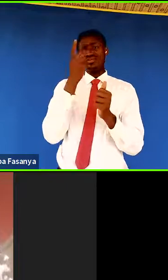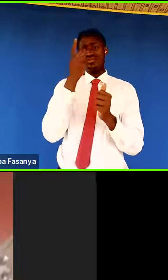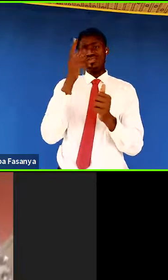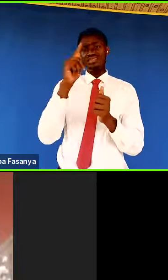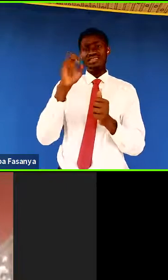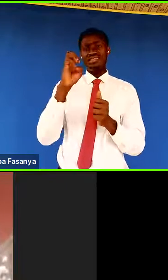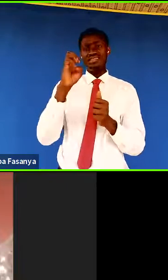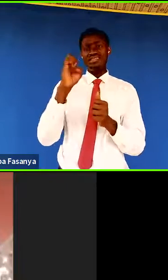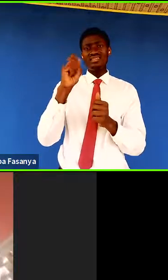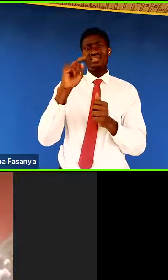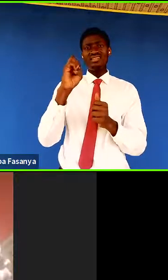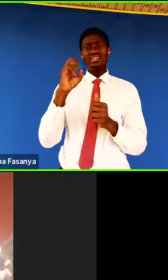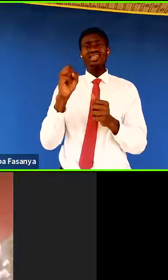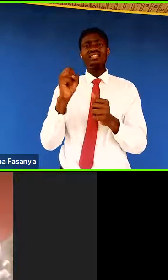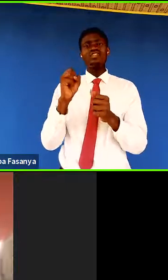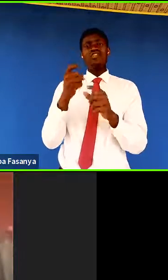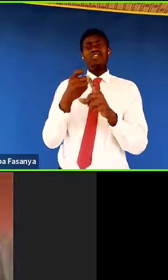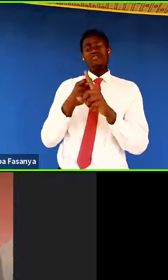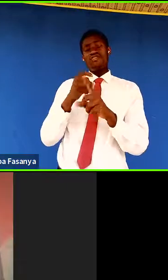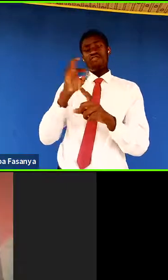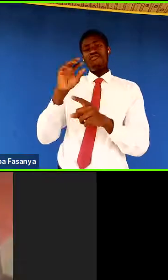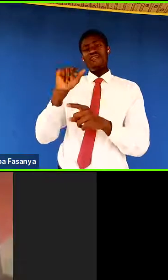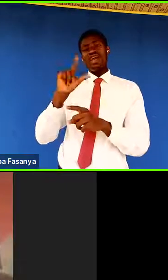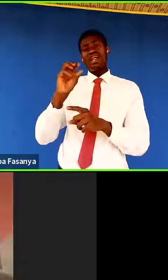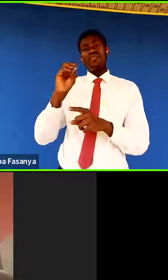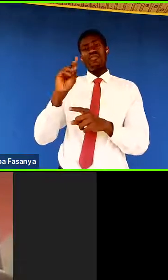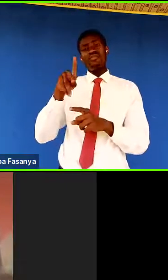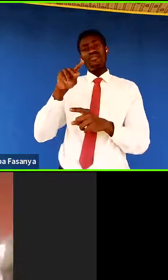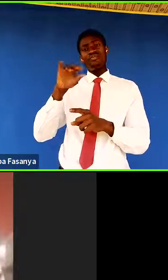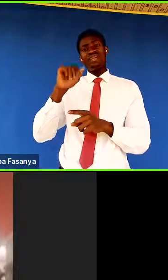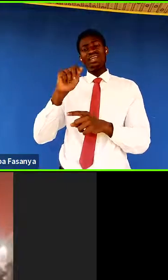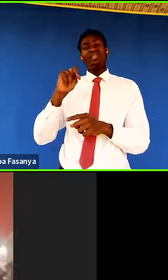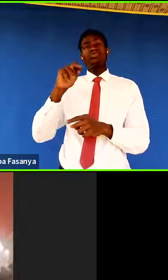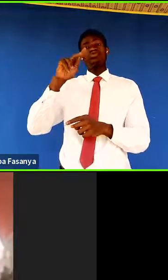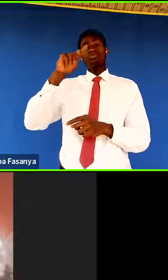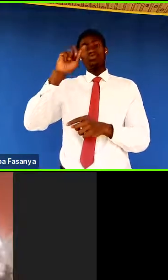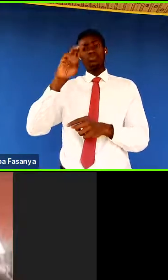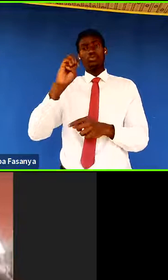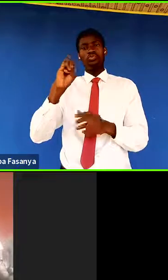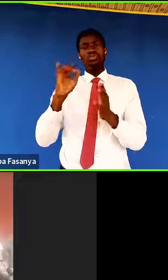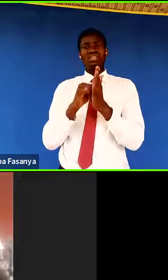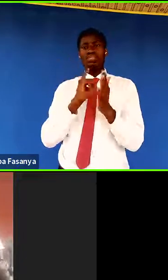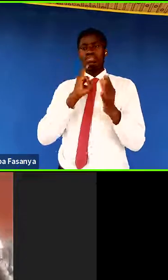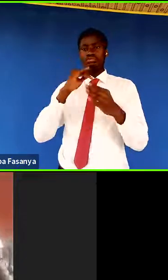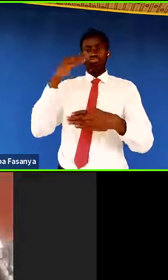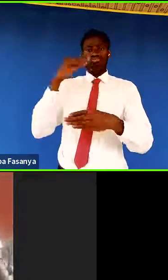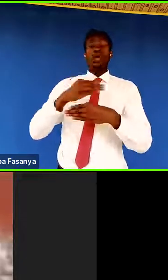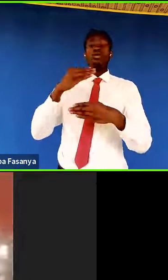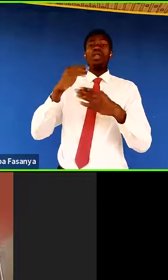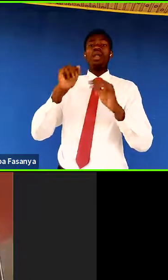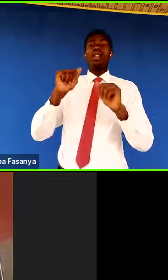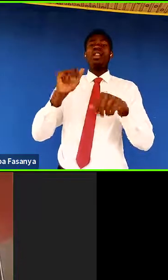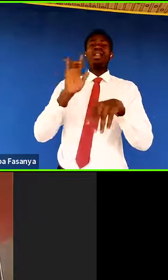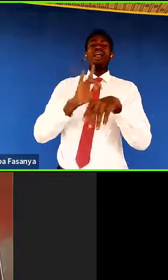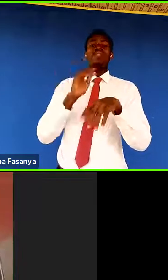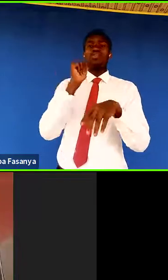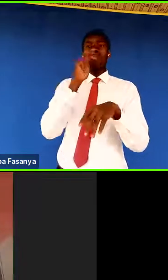from fallopian tube that is blocked. All of this can affect a woman from getting pregnant or affect a couple from